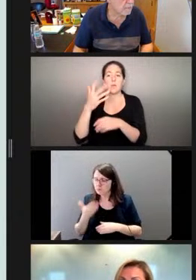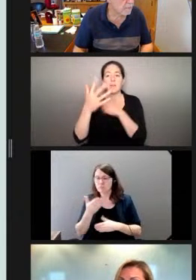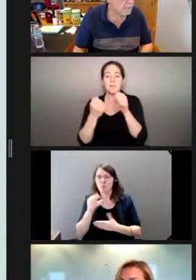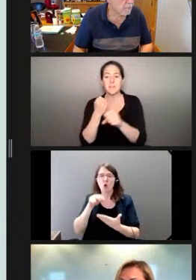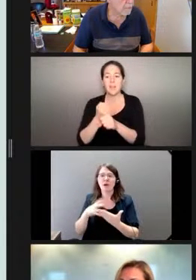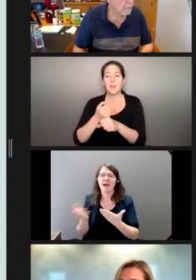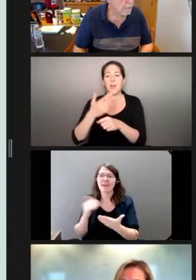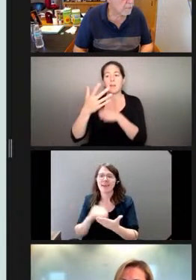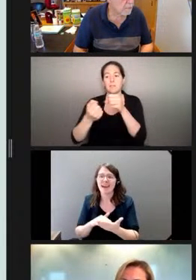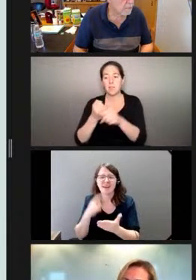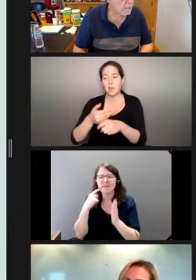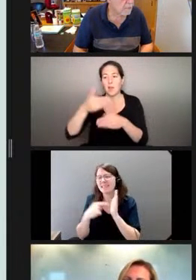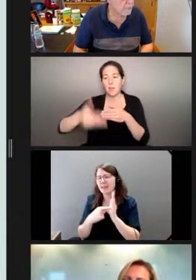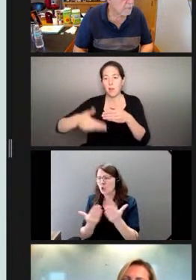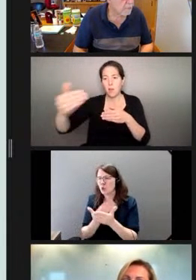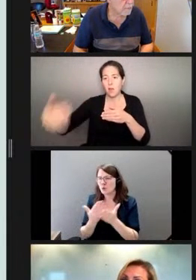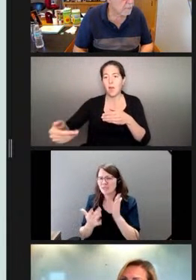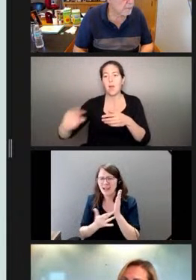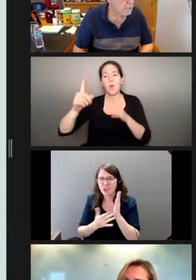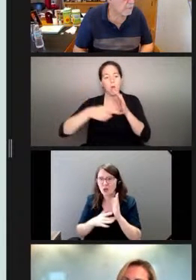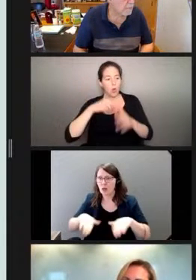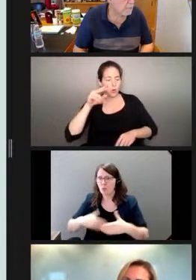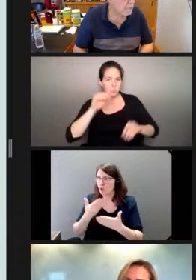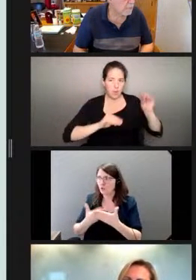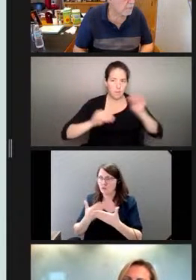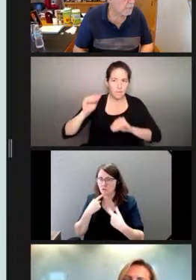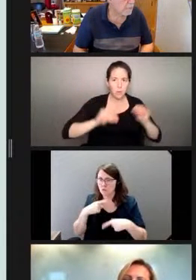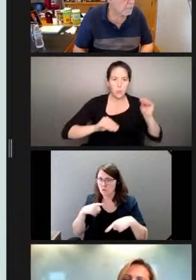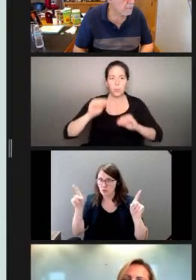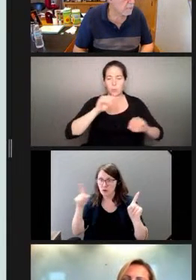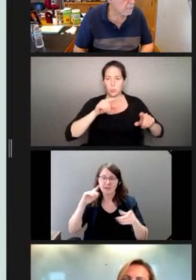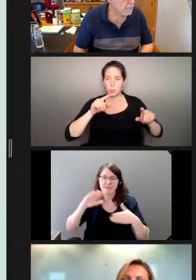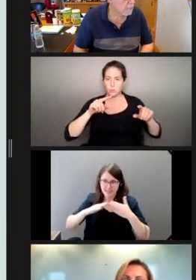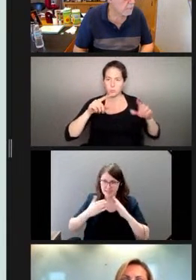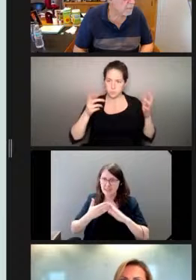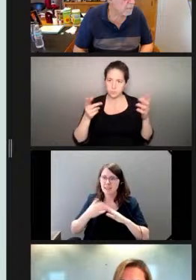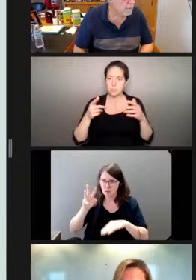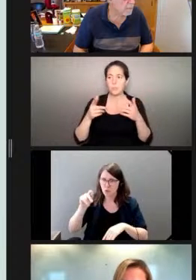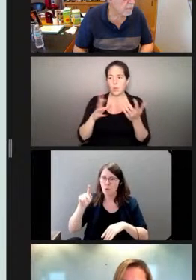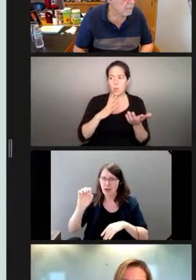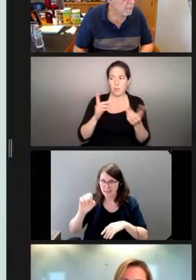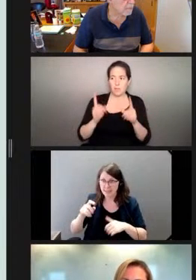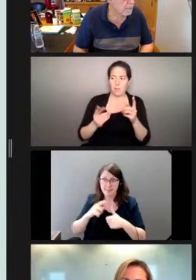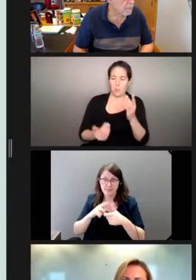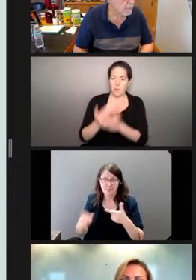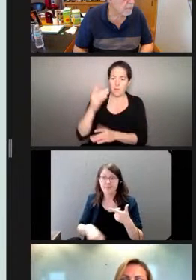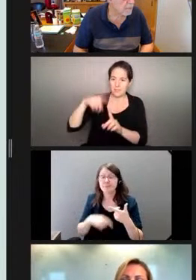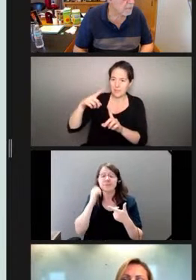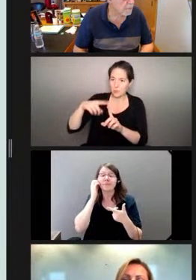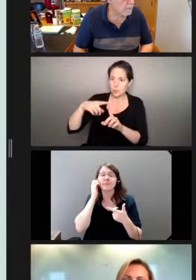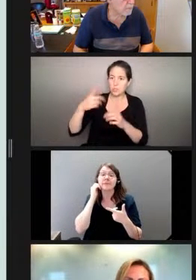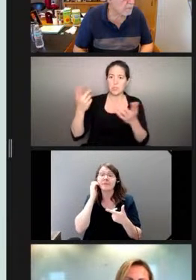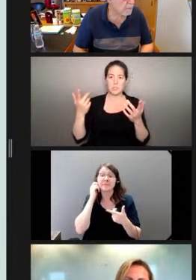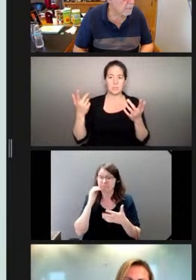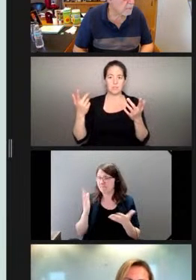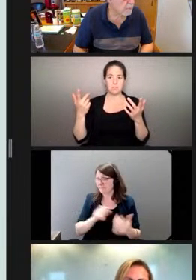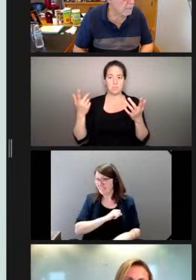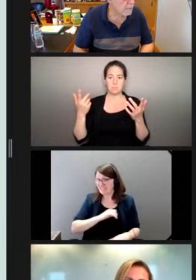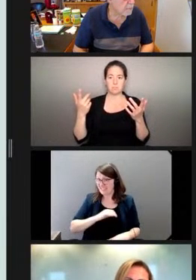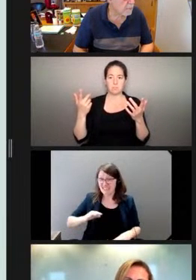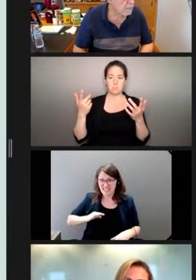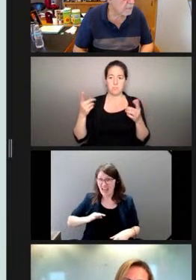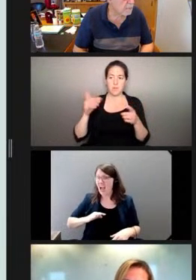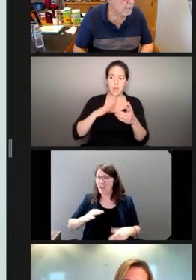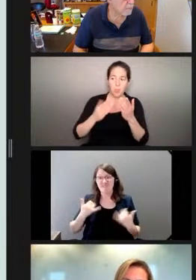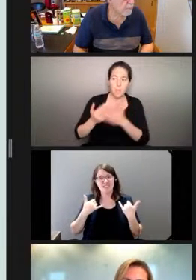emerging and are not necessarily proven yet for managing municipal waste, staff, of course, are committed to remaining engaged on the different